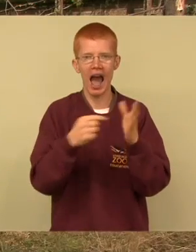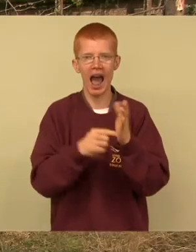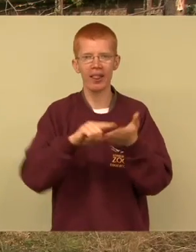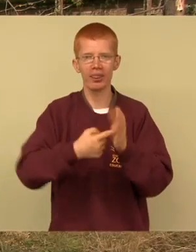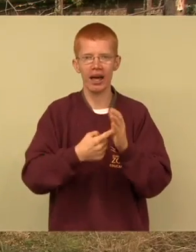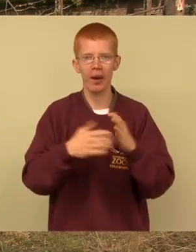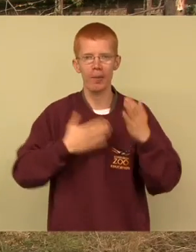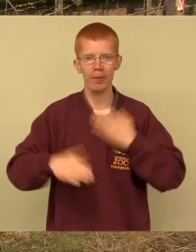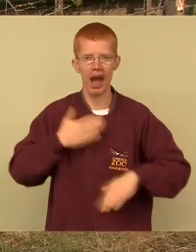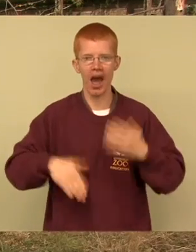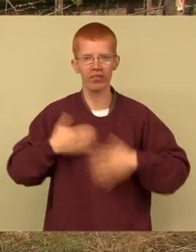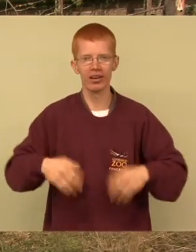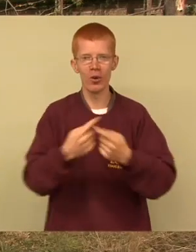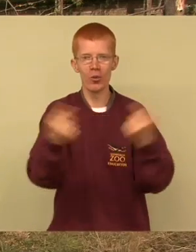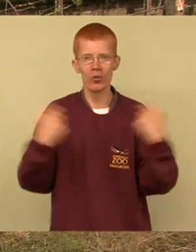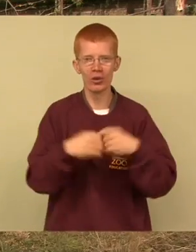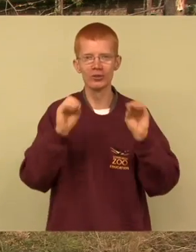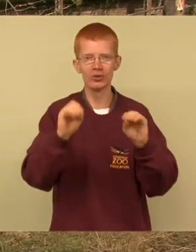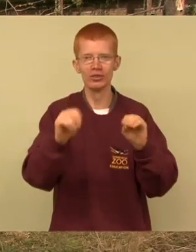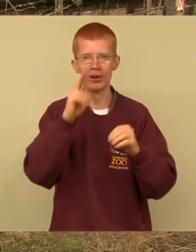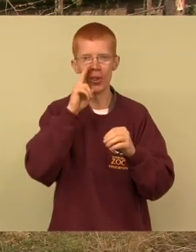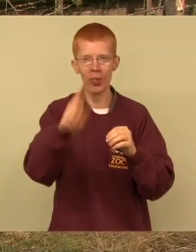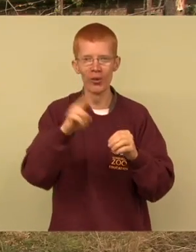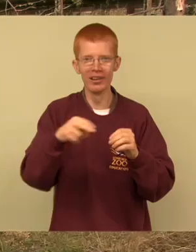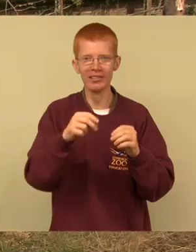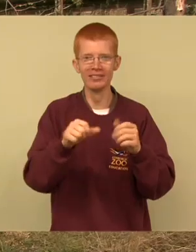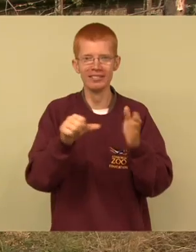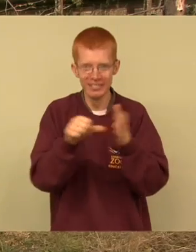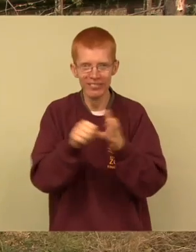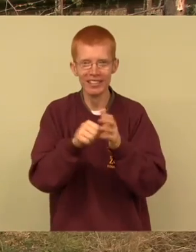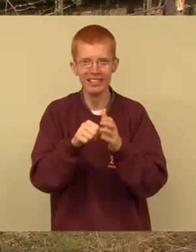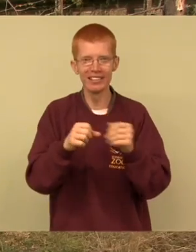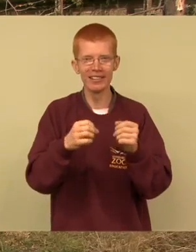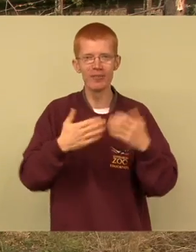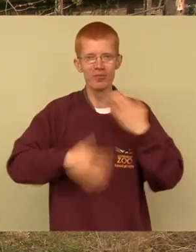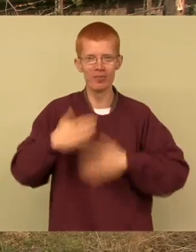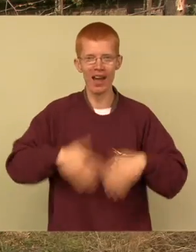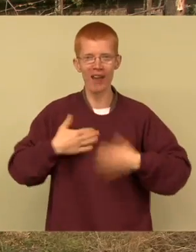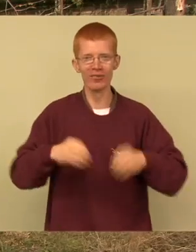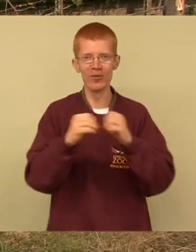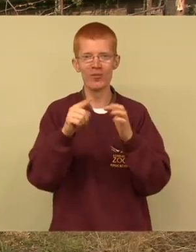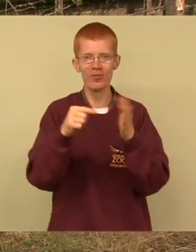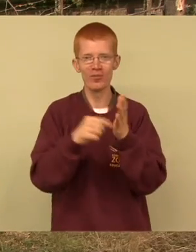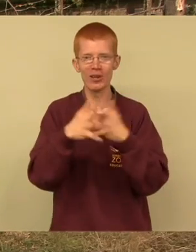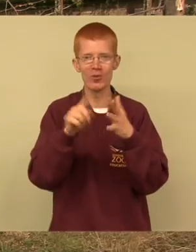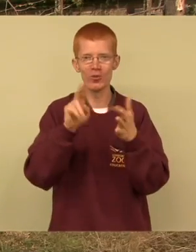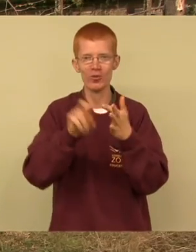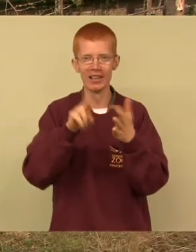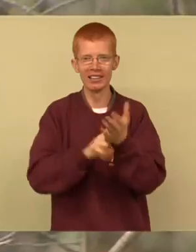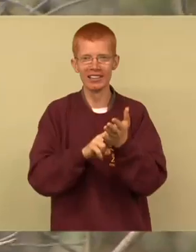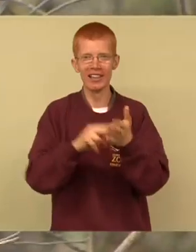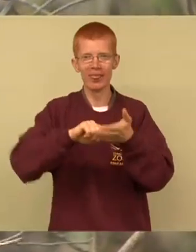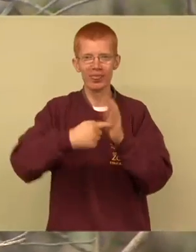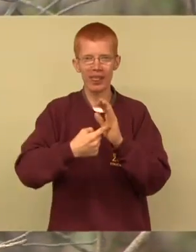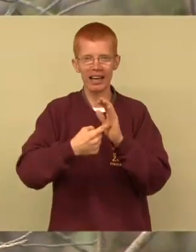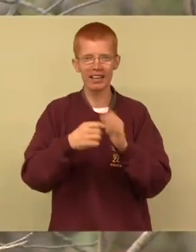around, we can identify each of the monkeys individually. It takes a bit of time because there's a lot of them. And then we record where they are and